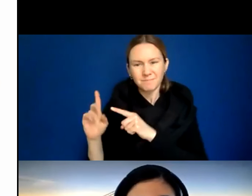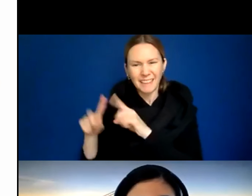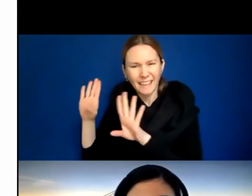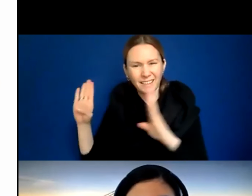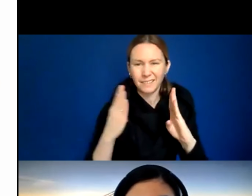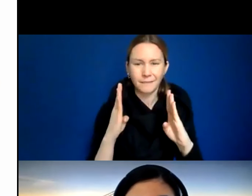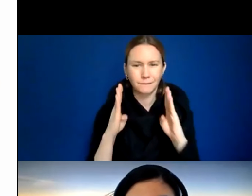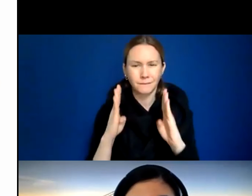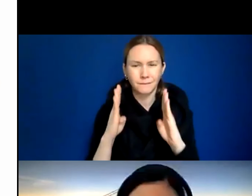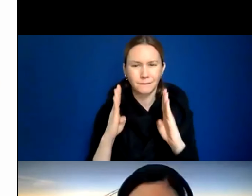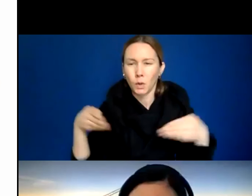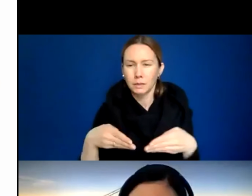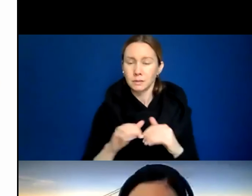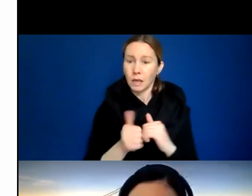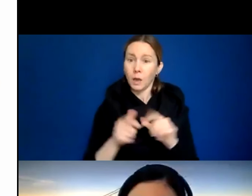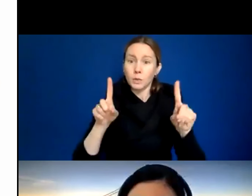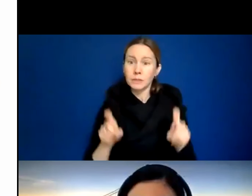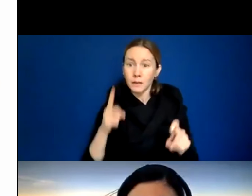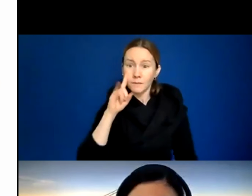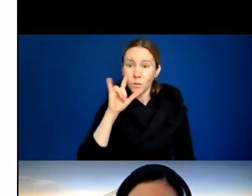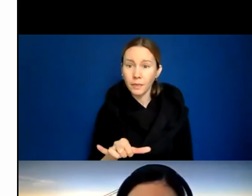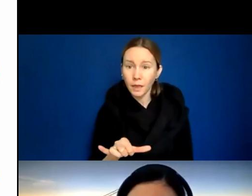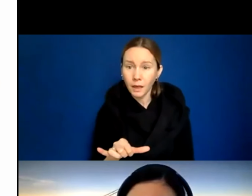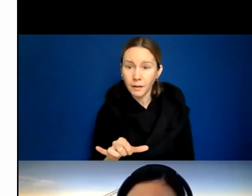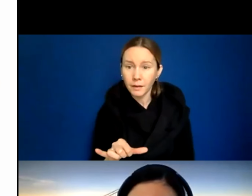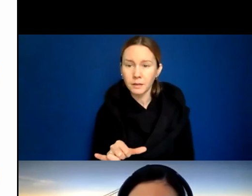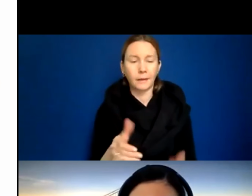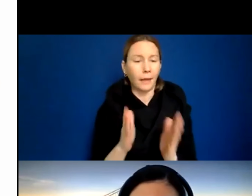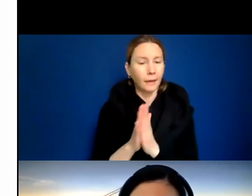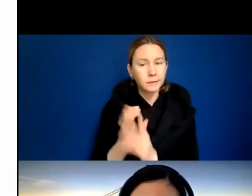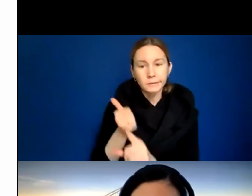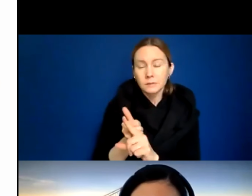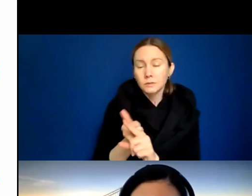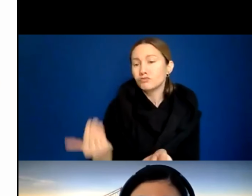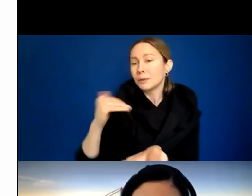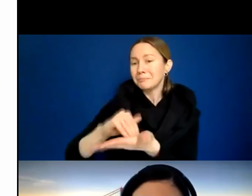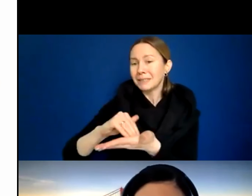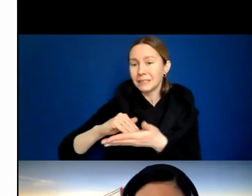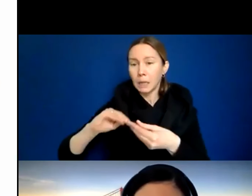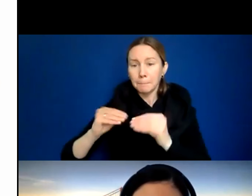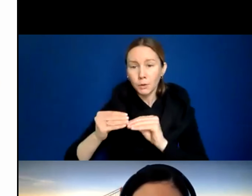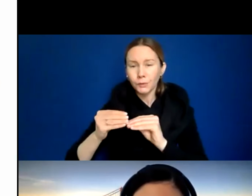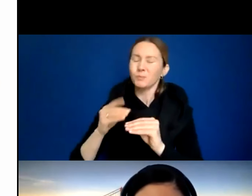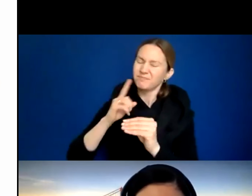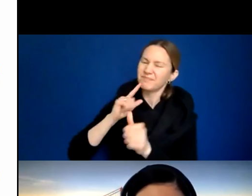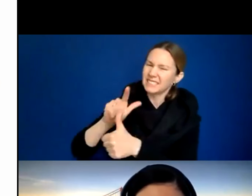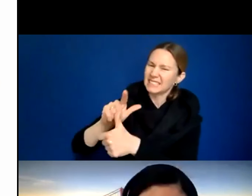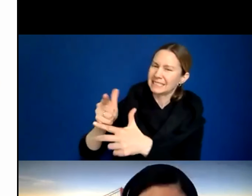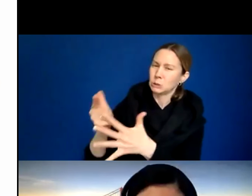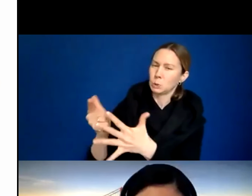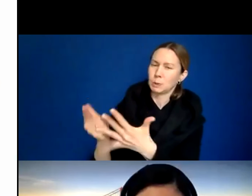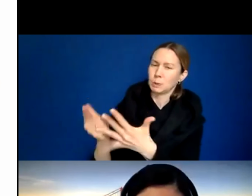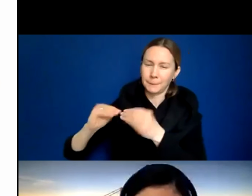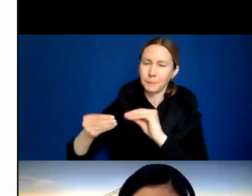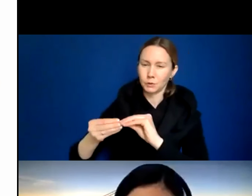some way that we test for this is we ask them to repeat a number or a sequence of number, and then, you know,